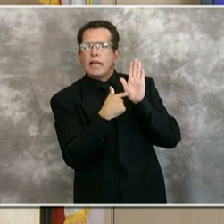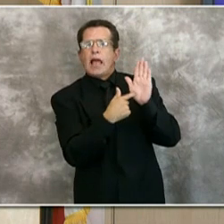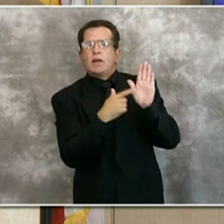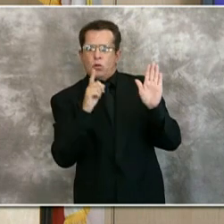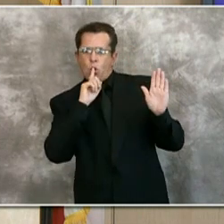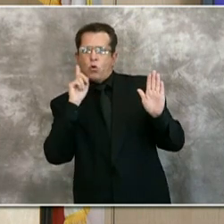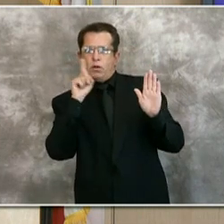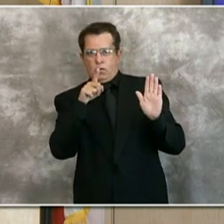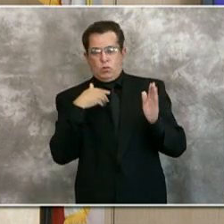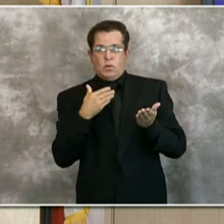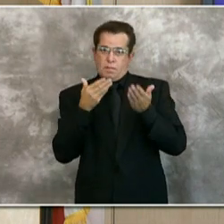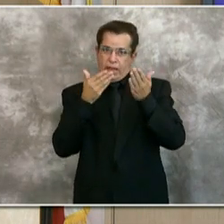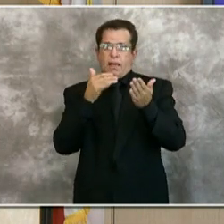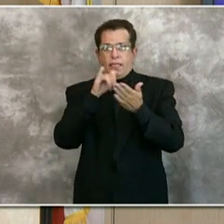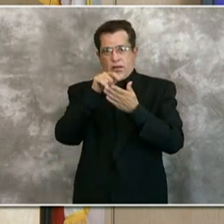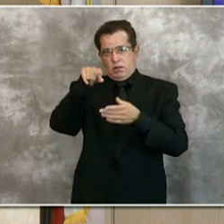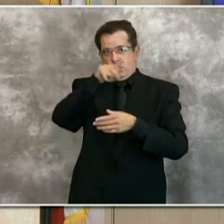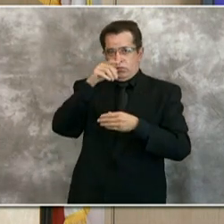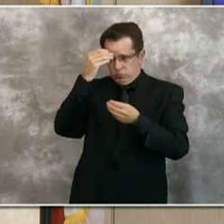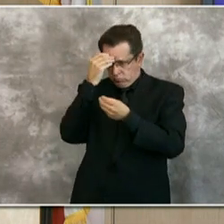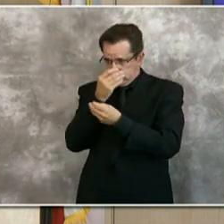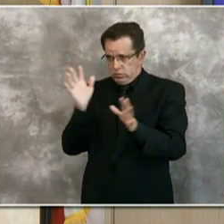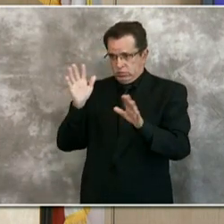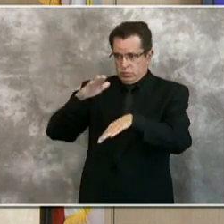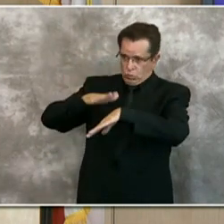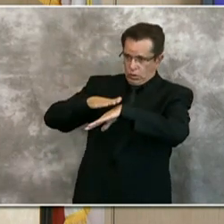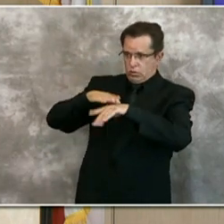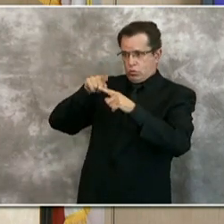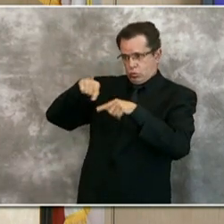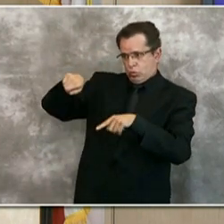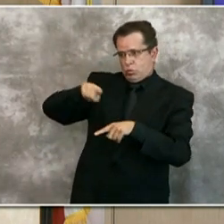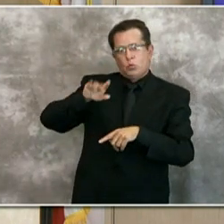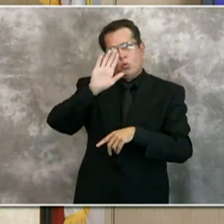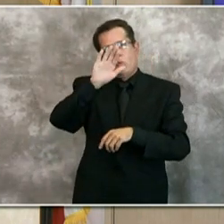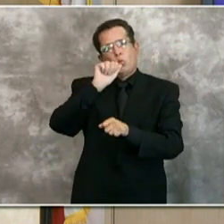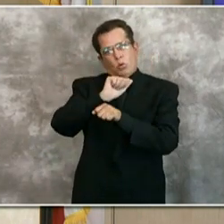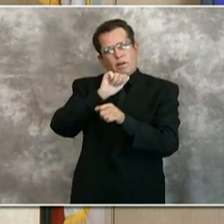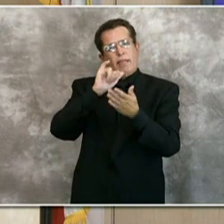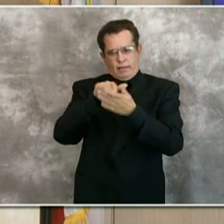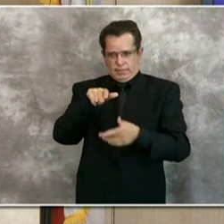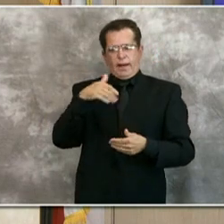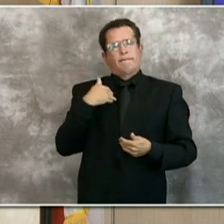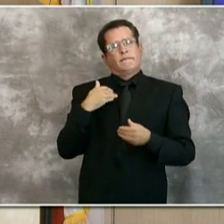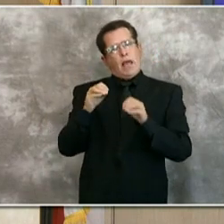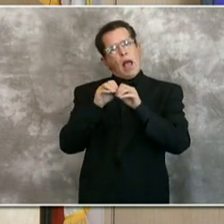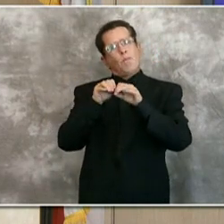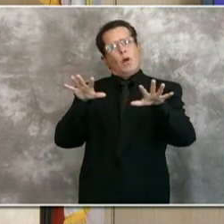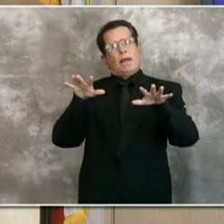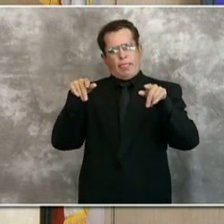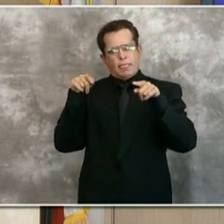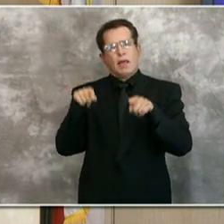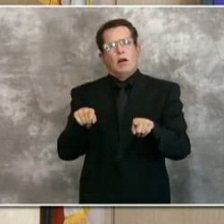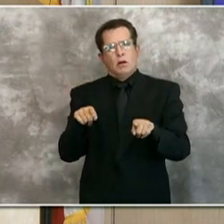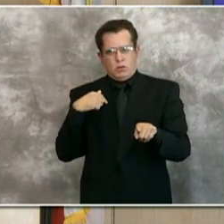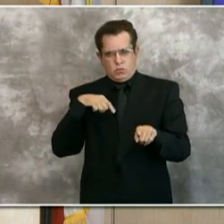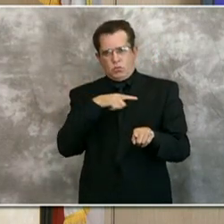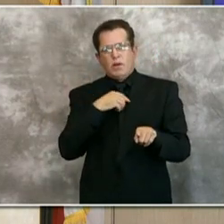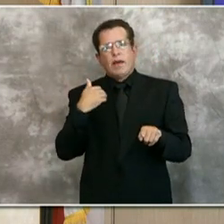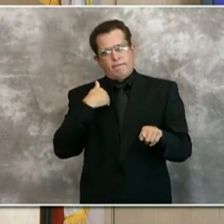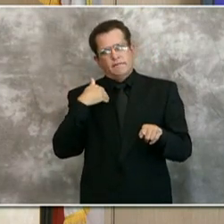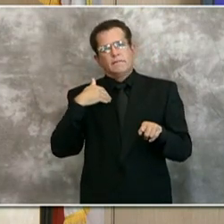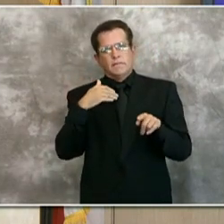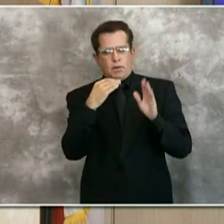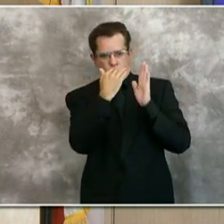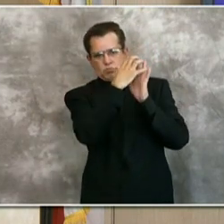and we recommend that they notify their employees that there has been an outbreak. We additionally provide language that they can put on their letterhead